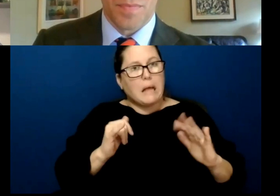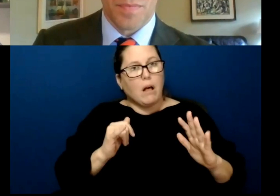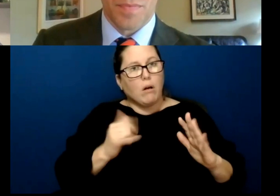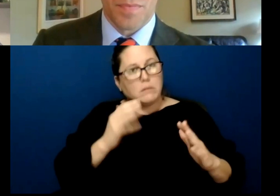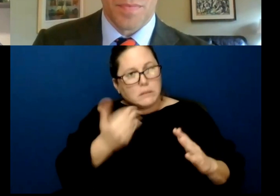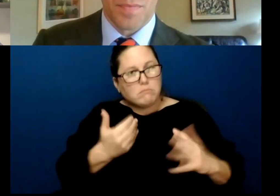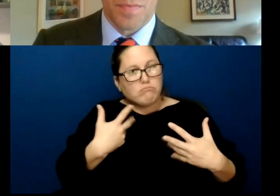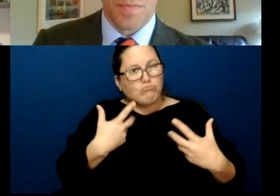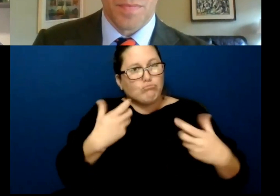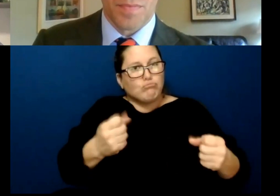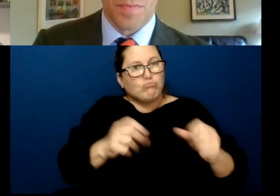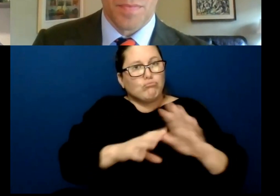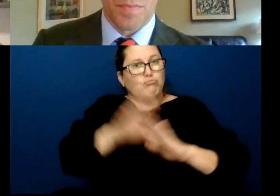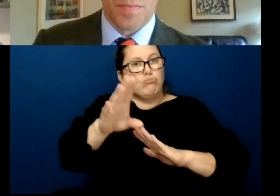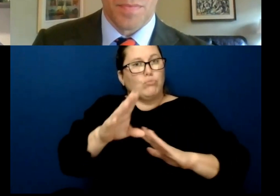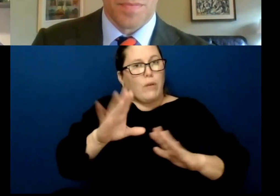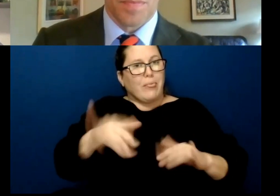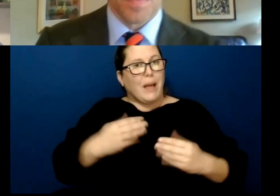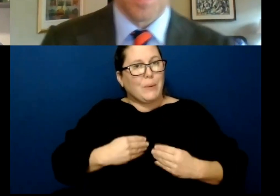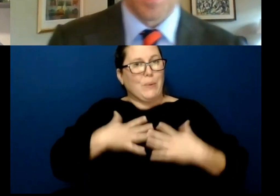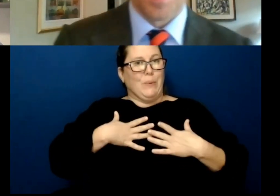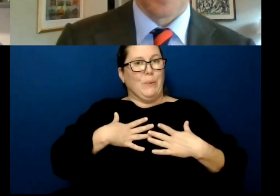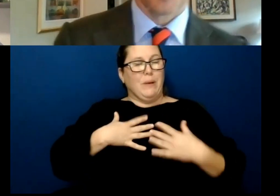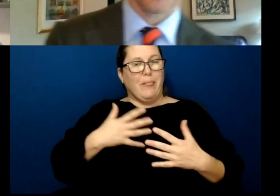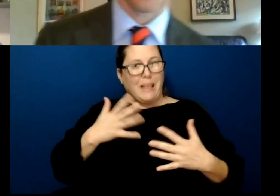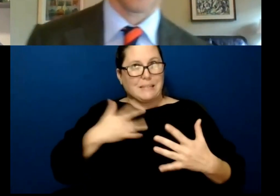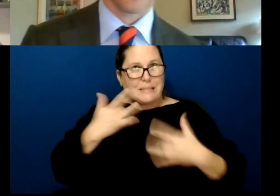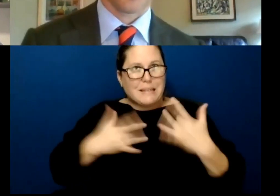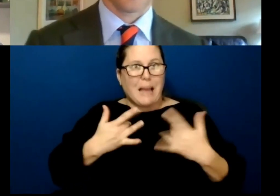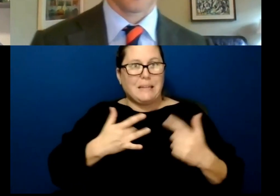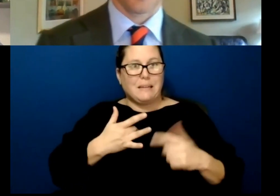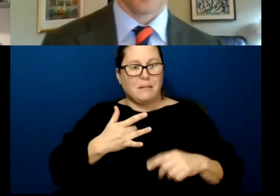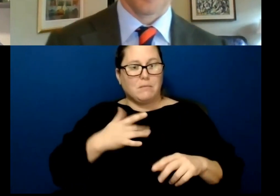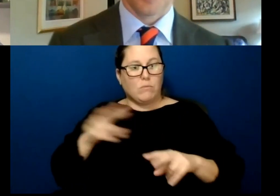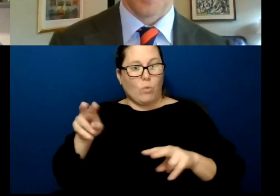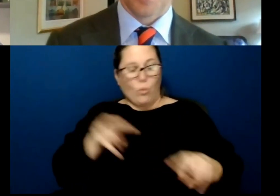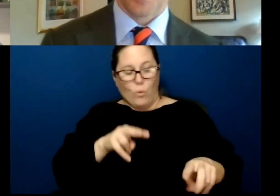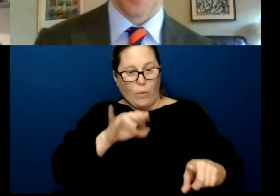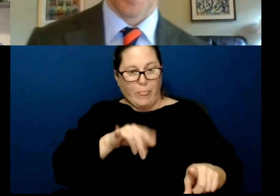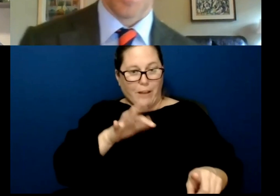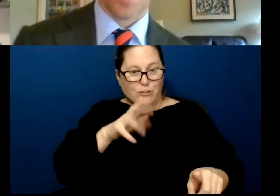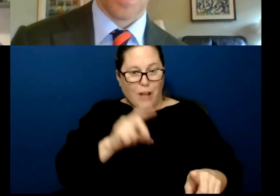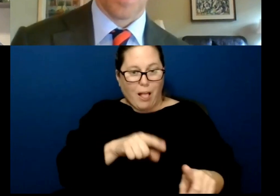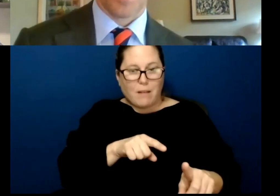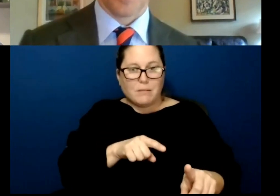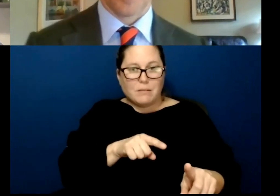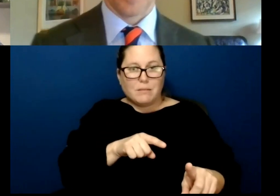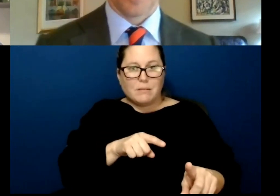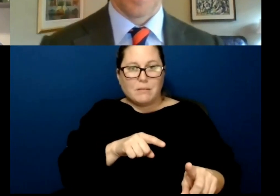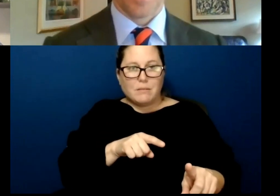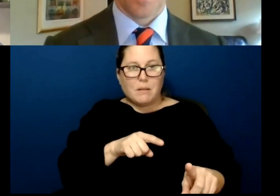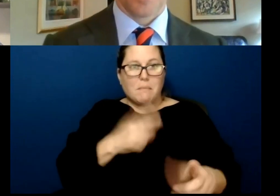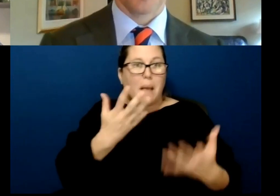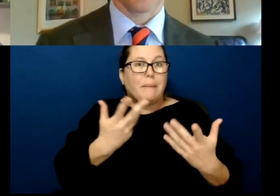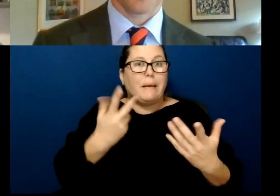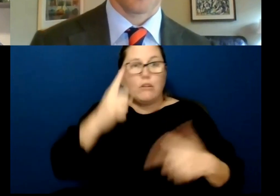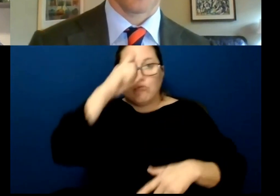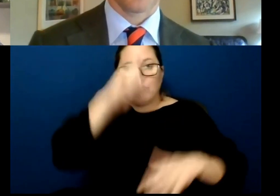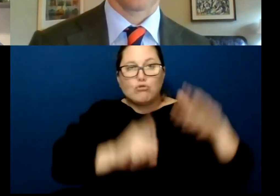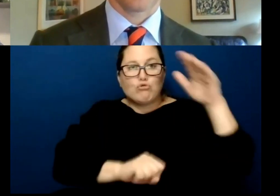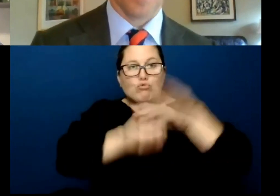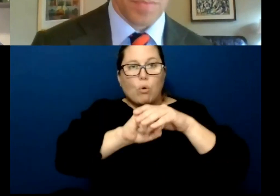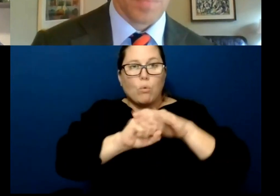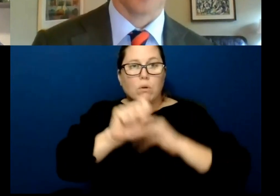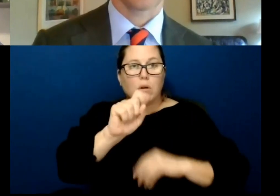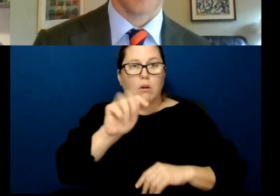It's very exciting to watch a child who, just had a stroke, for example,